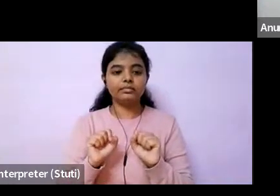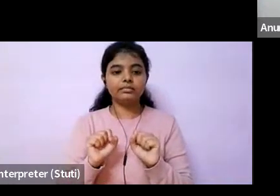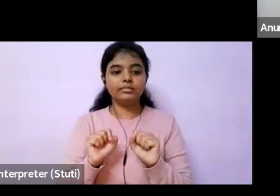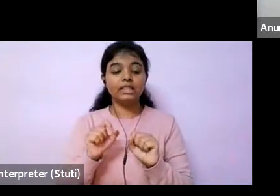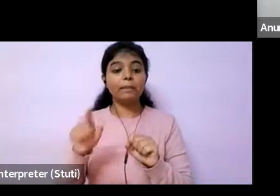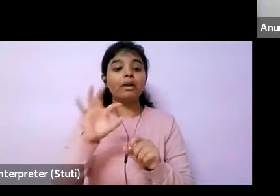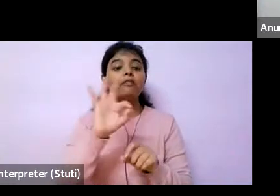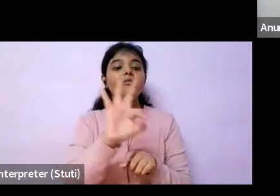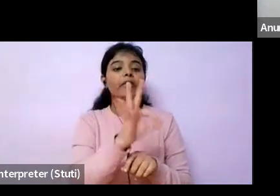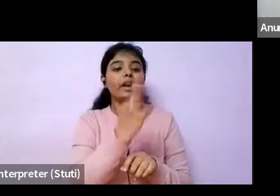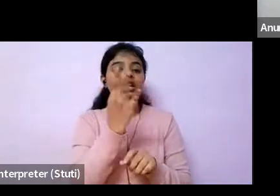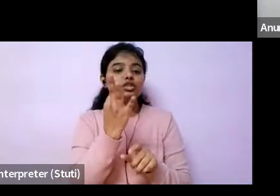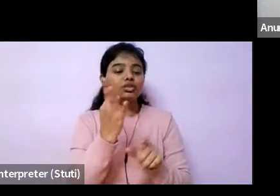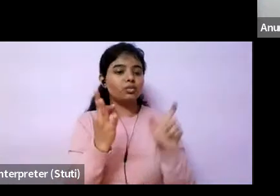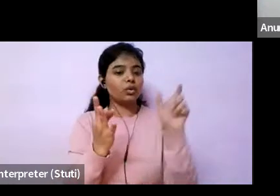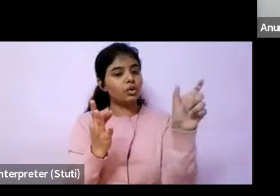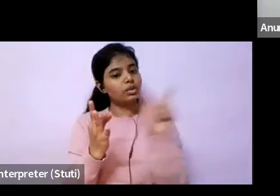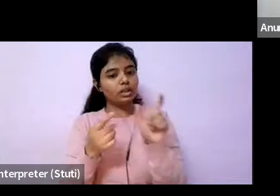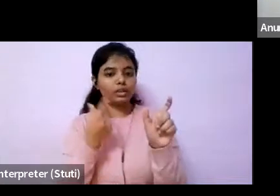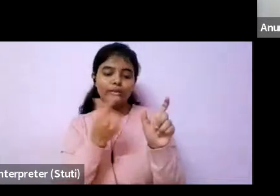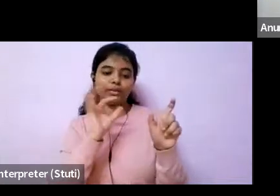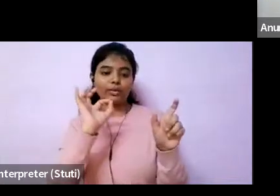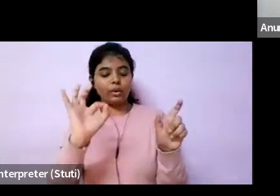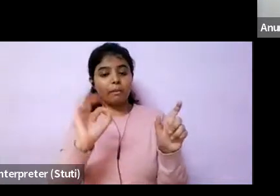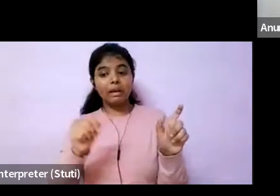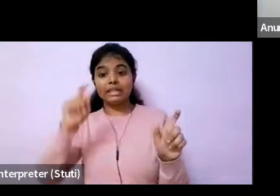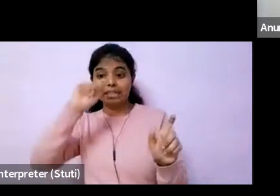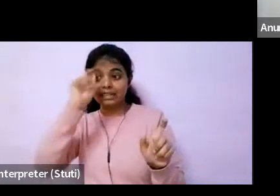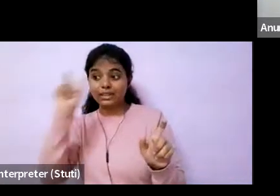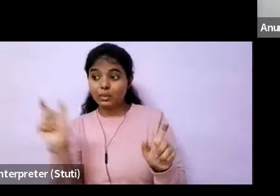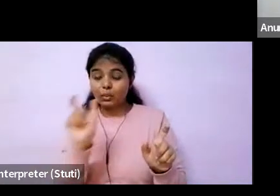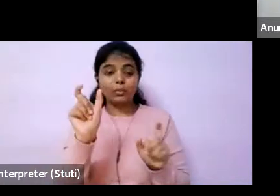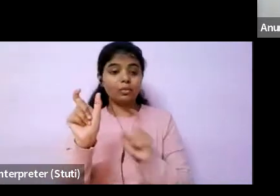term instead of English. So